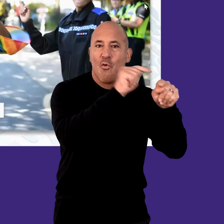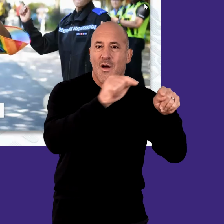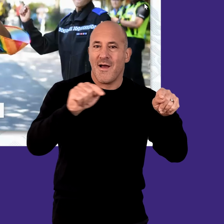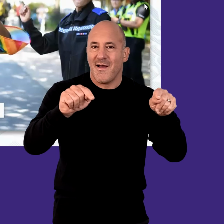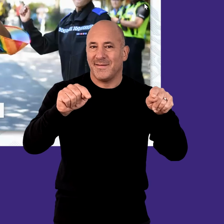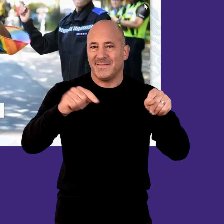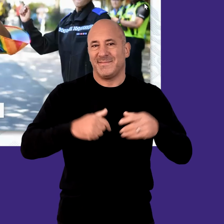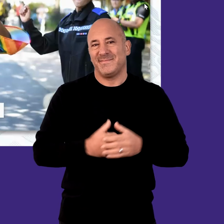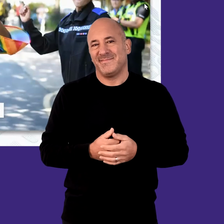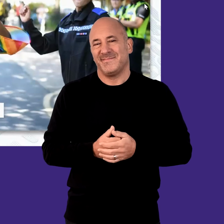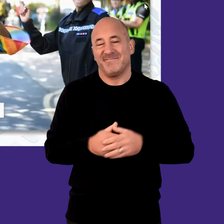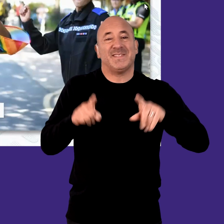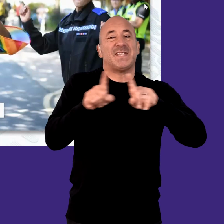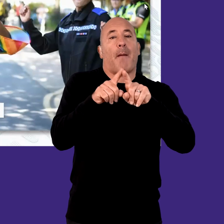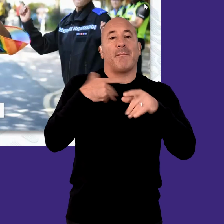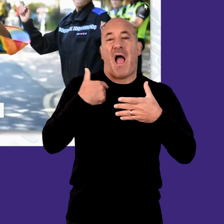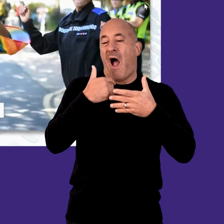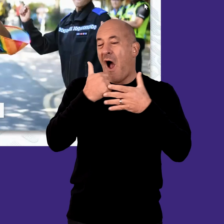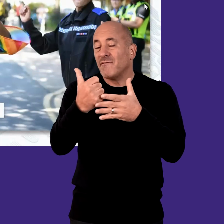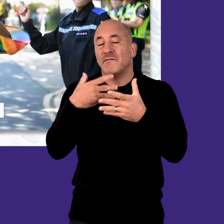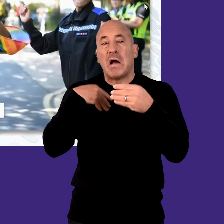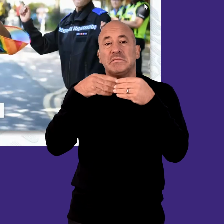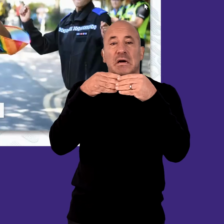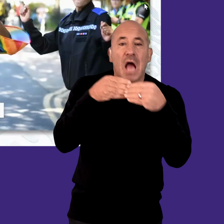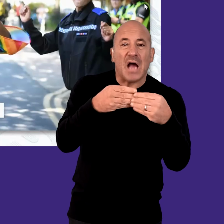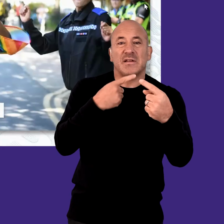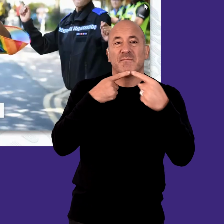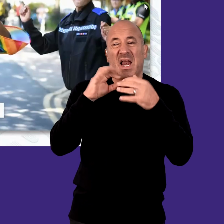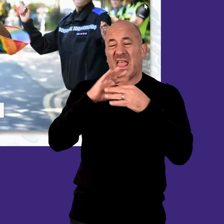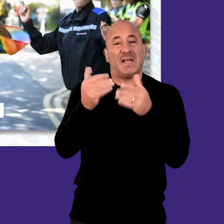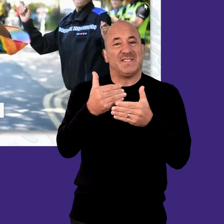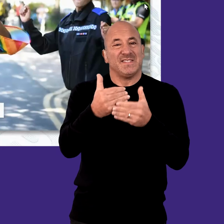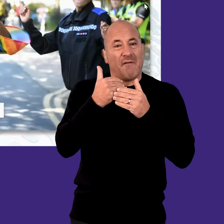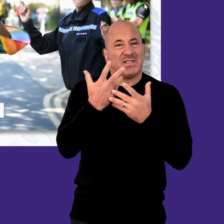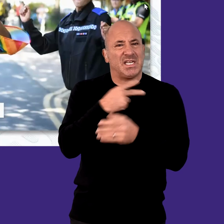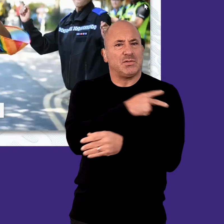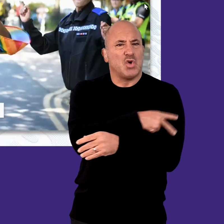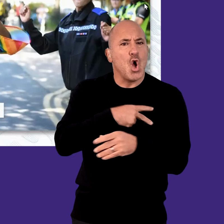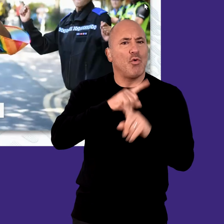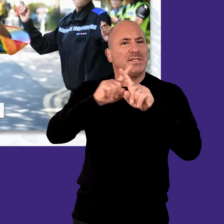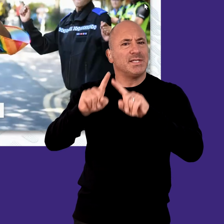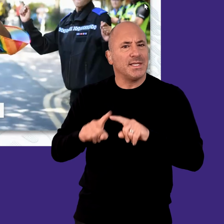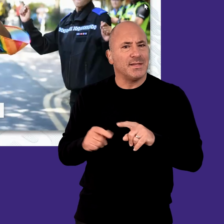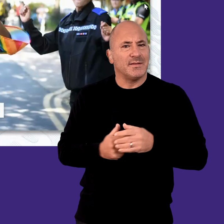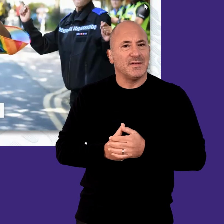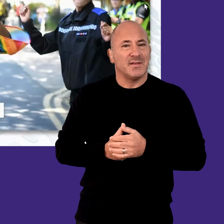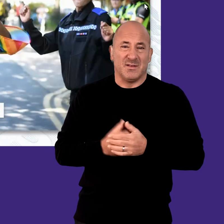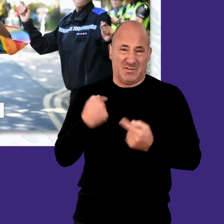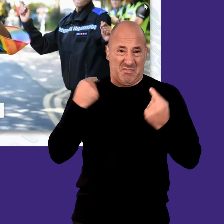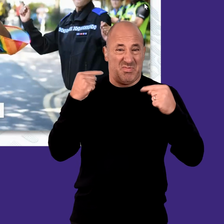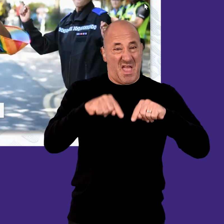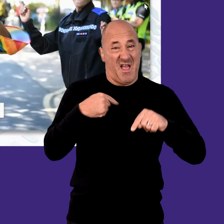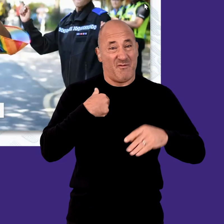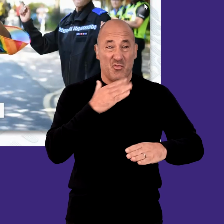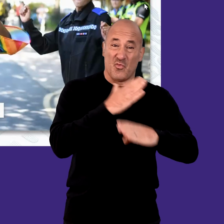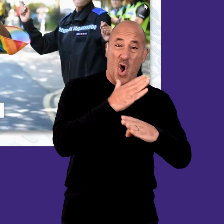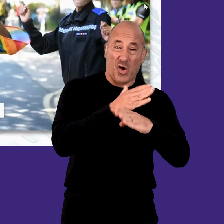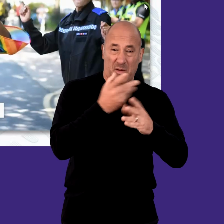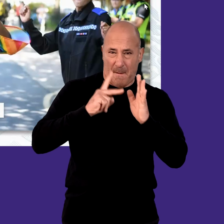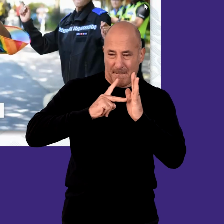lot of community events going on and that sort of thing. Also advice and guidance around safety and security as well. So we were there